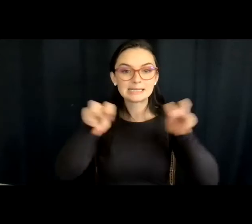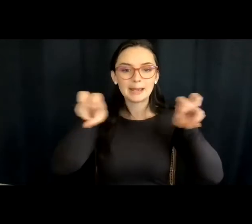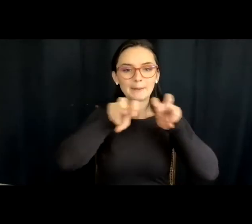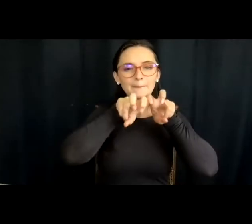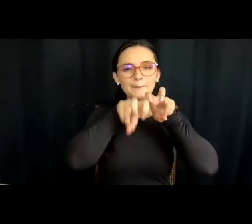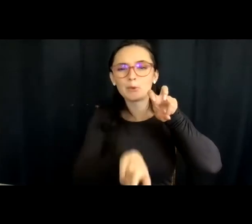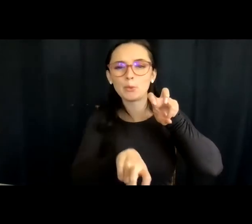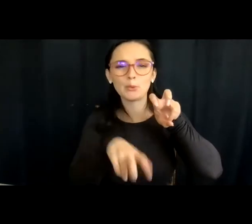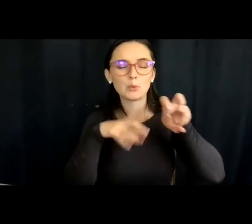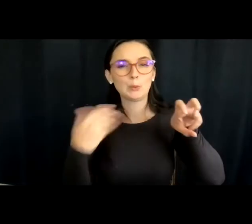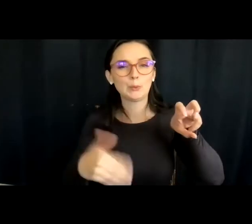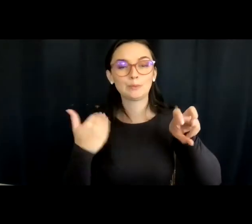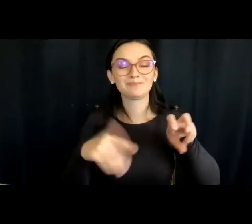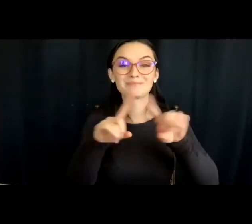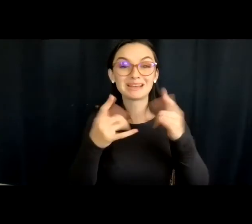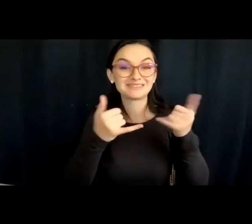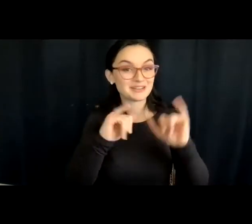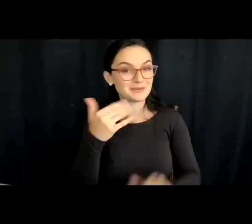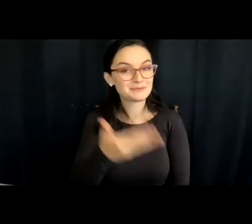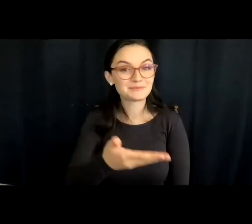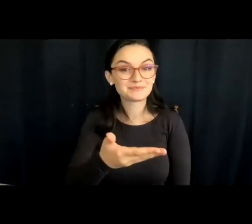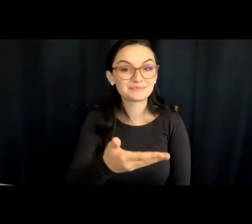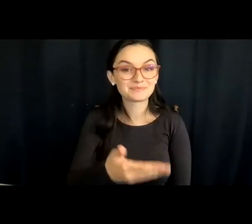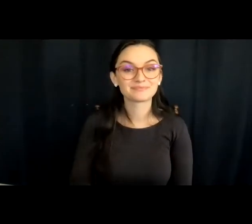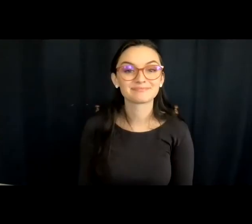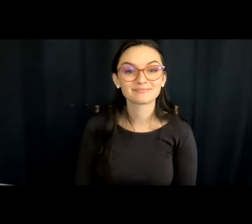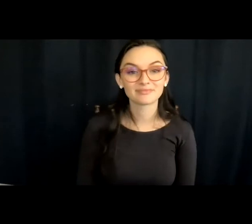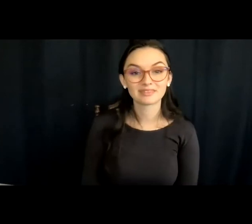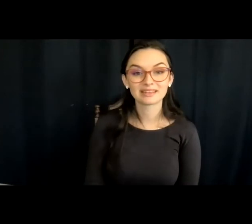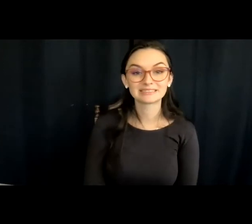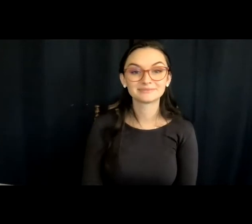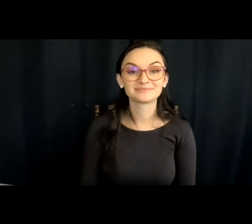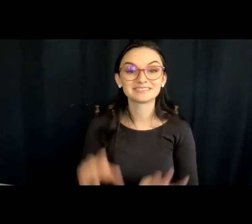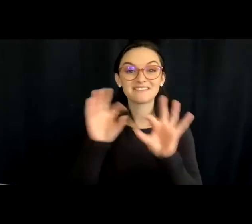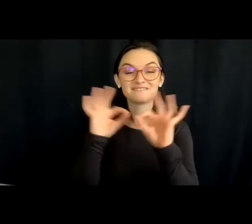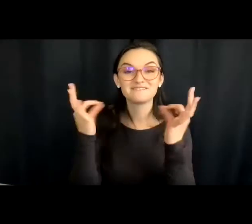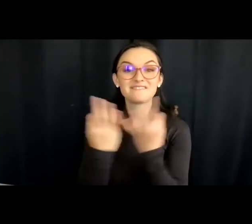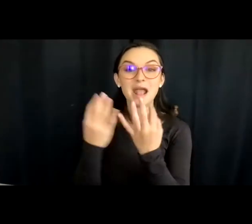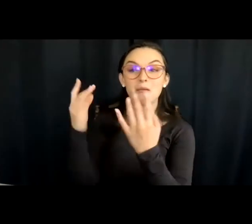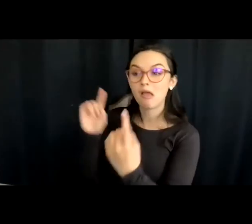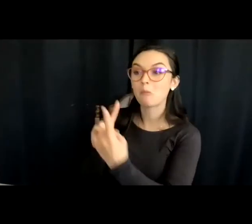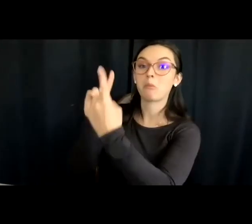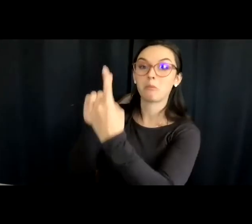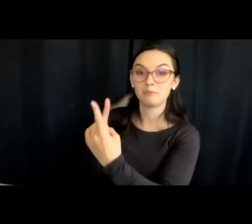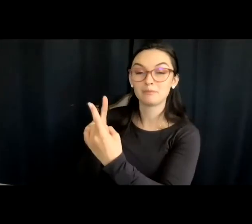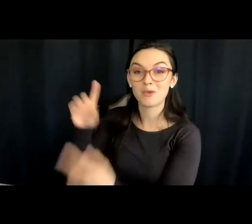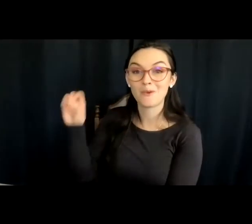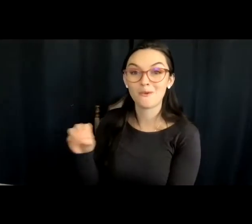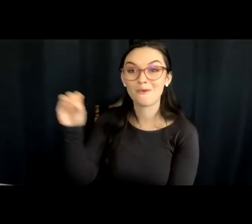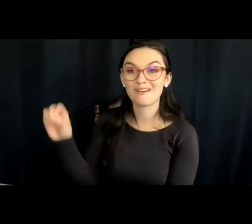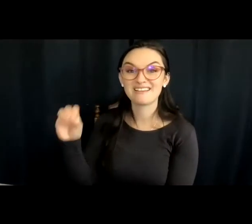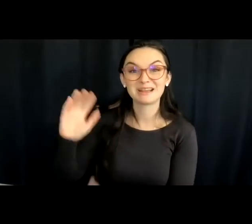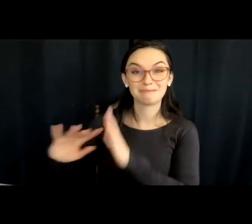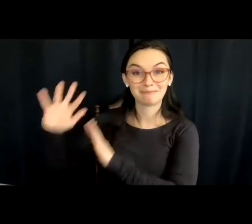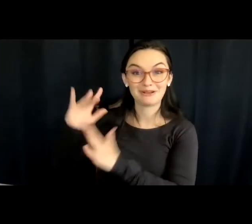exists there. It still stands. In front of MacArthur Court, the family ran into a group of Oregon alumni. The alumni